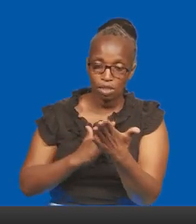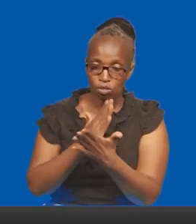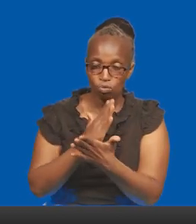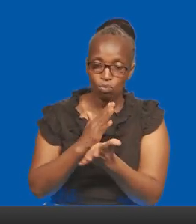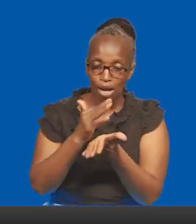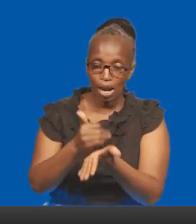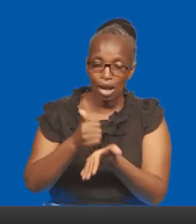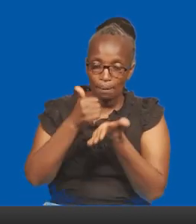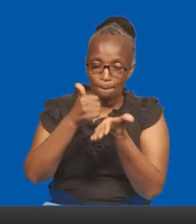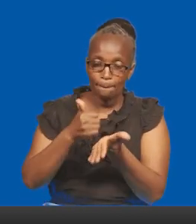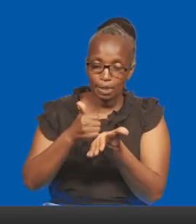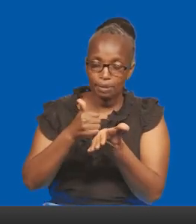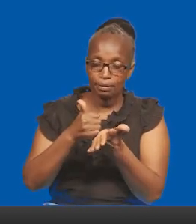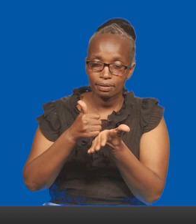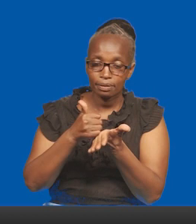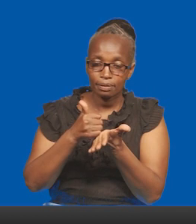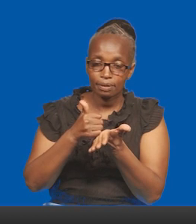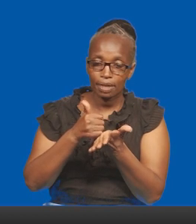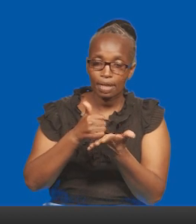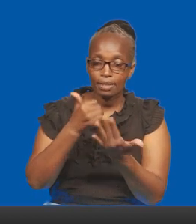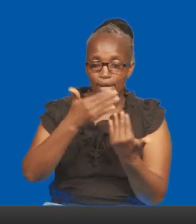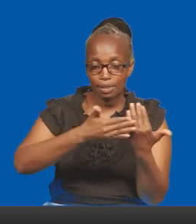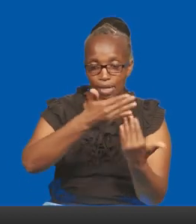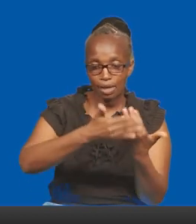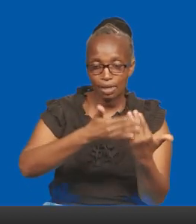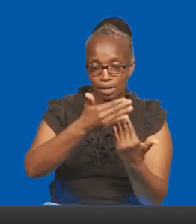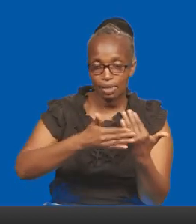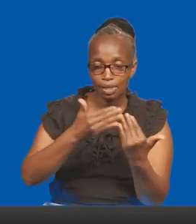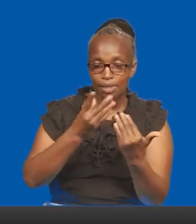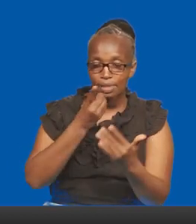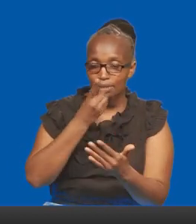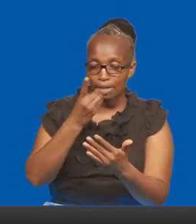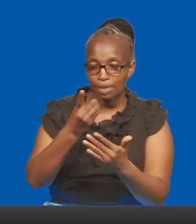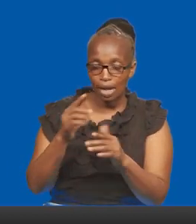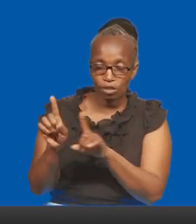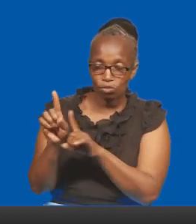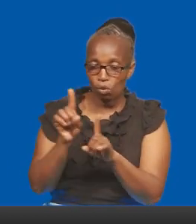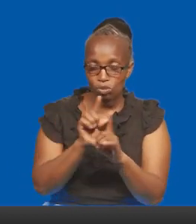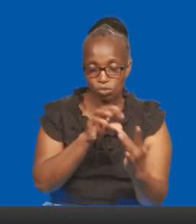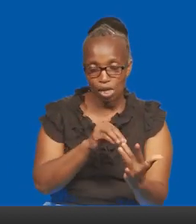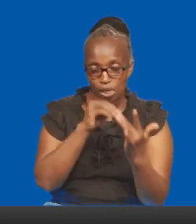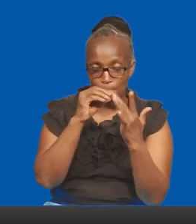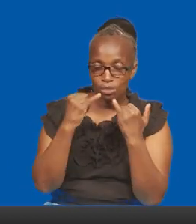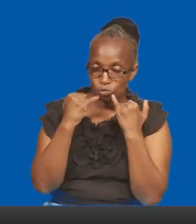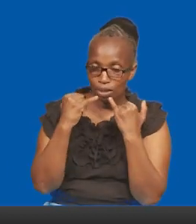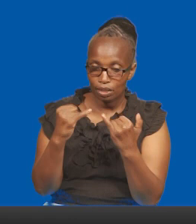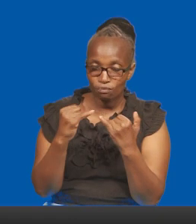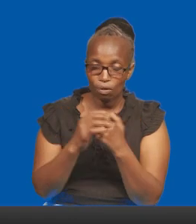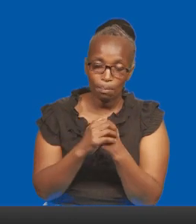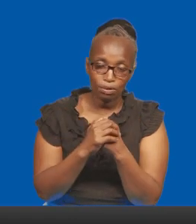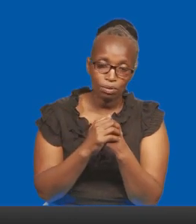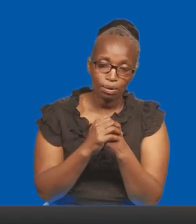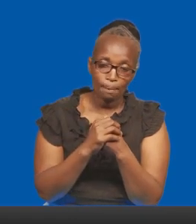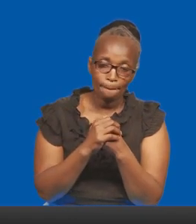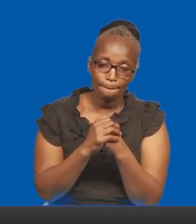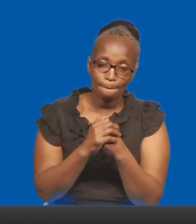resources by facilitating the handling of spatial data and spatial information.